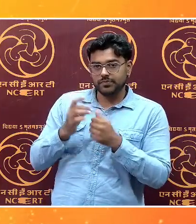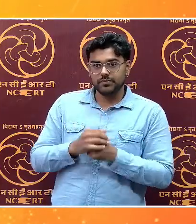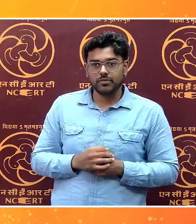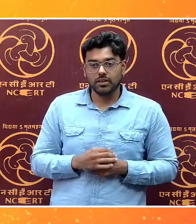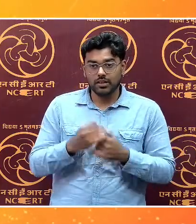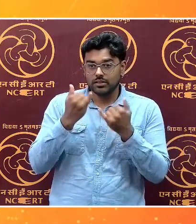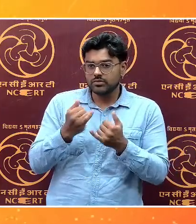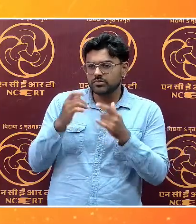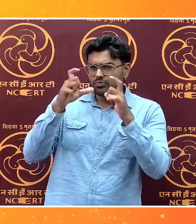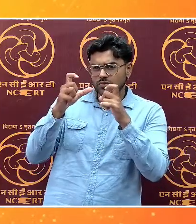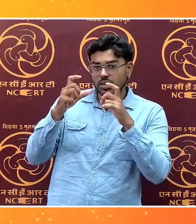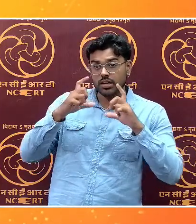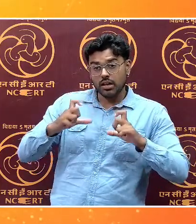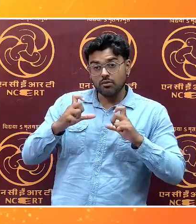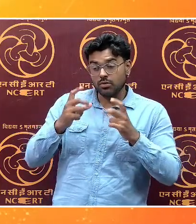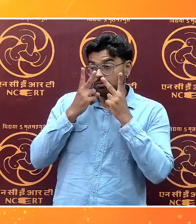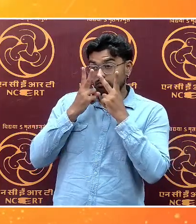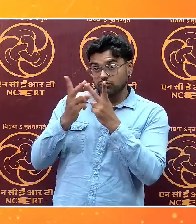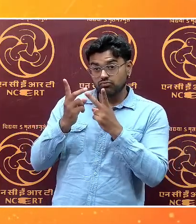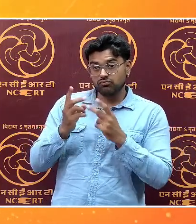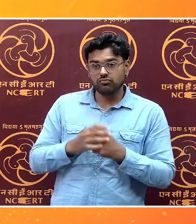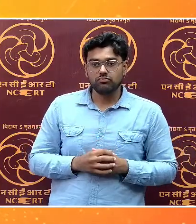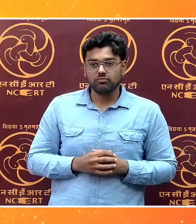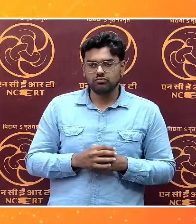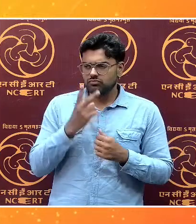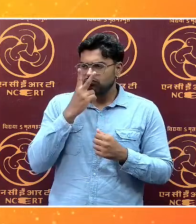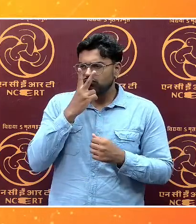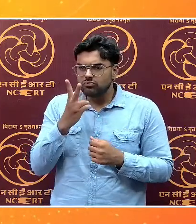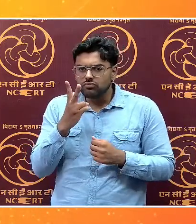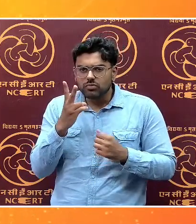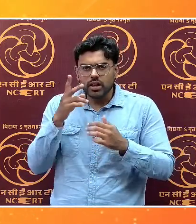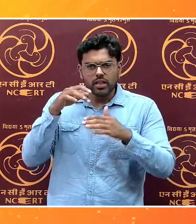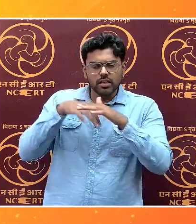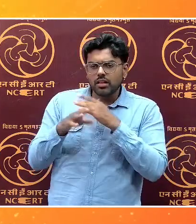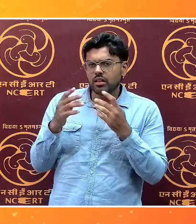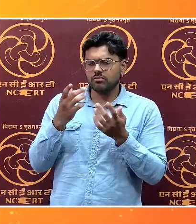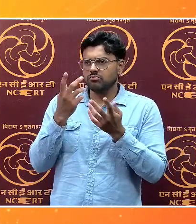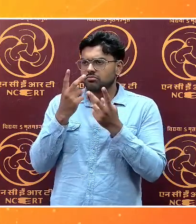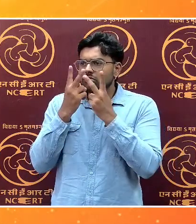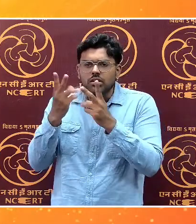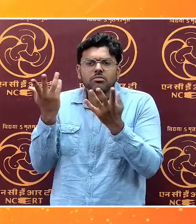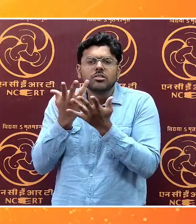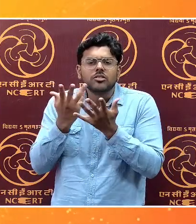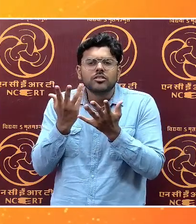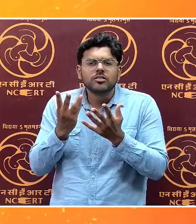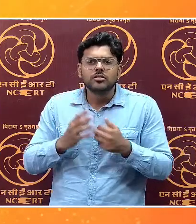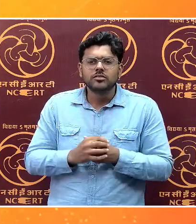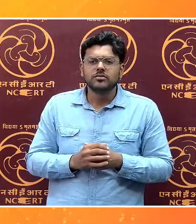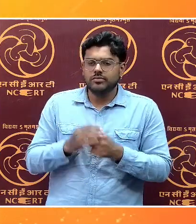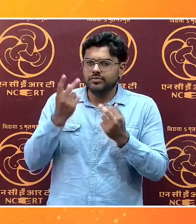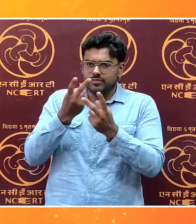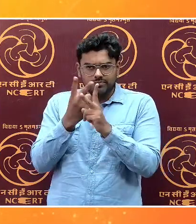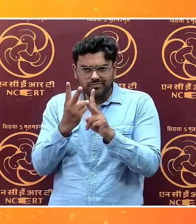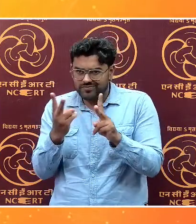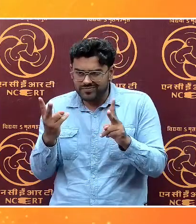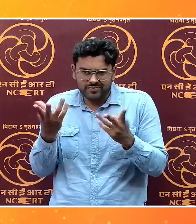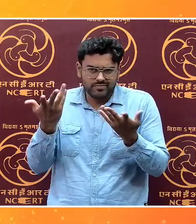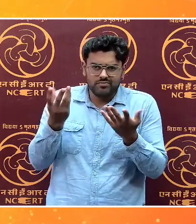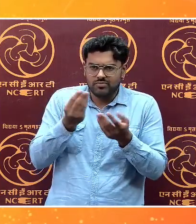have to look very carefully. Just look, what do you see in this picture? There are